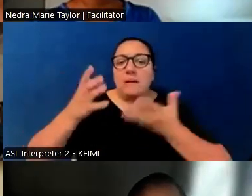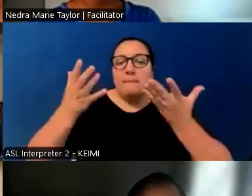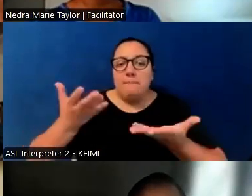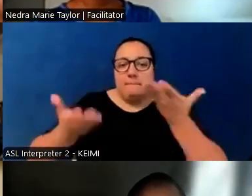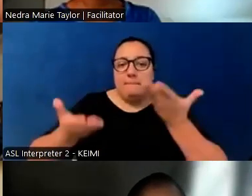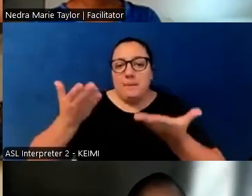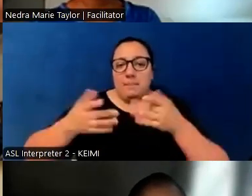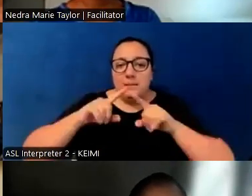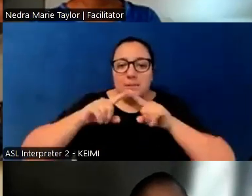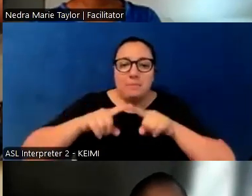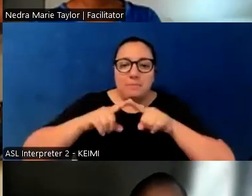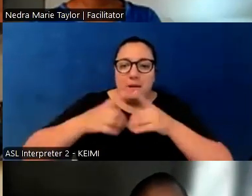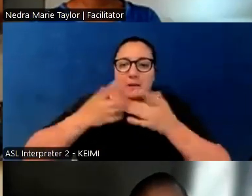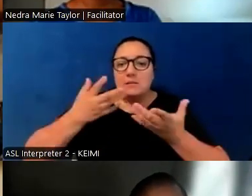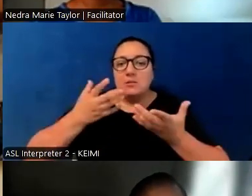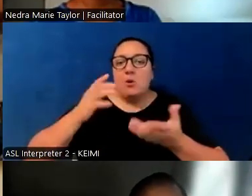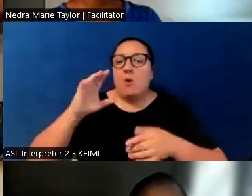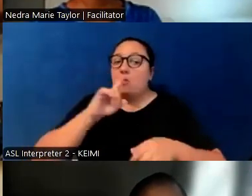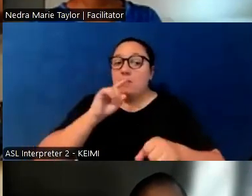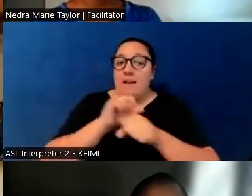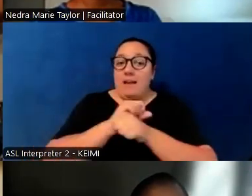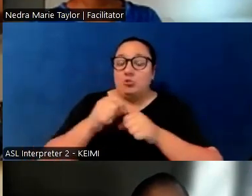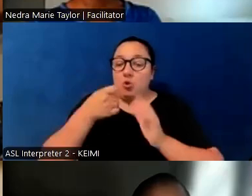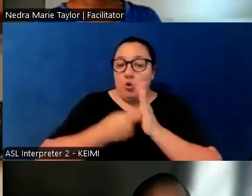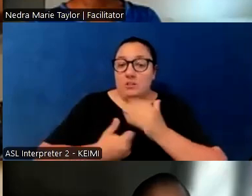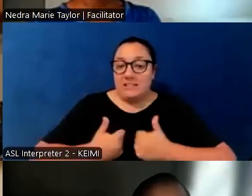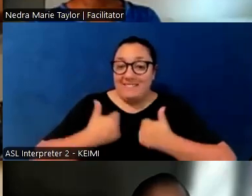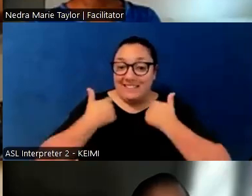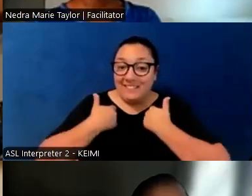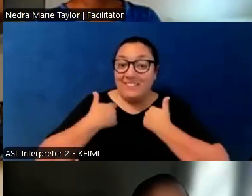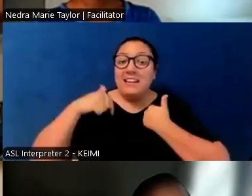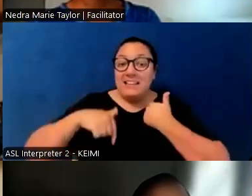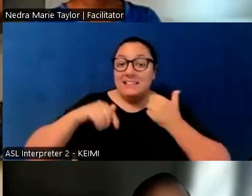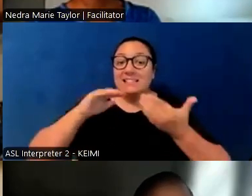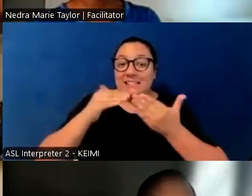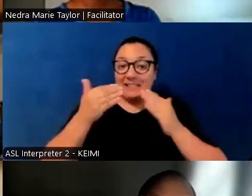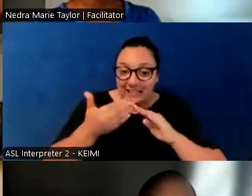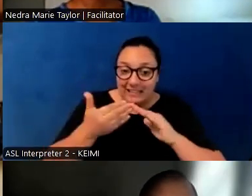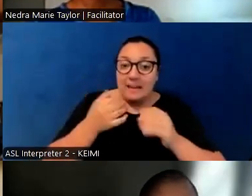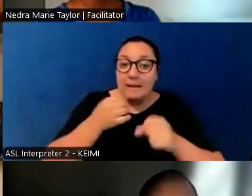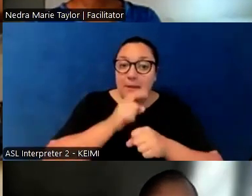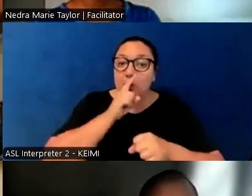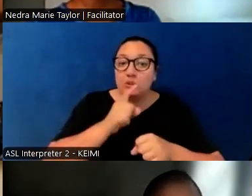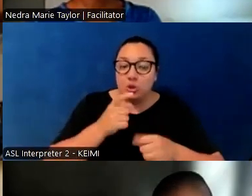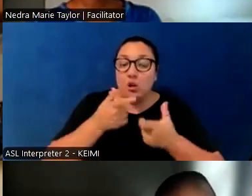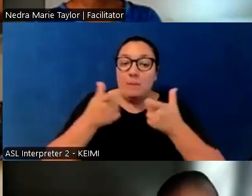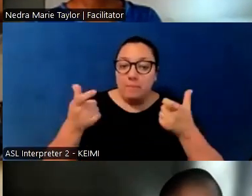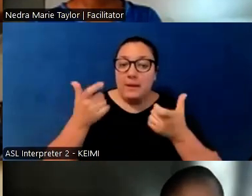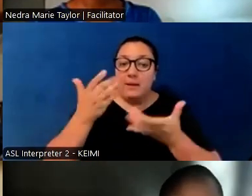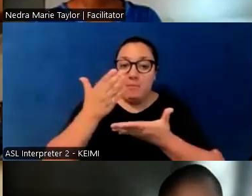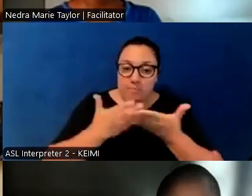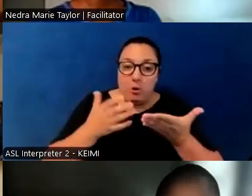actual cost of living and the cost of rent in the city is, and making sure that we were able to take a sizable chunk from that